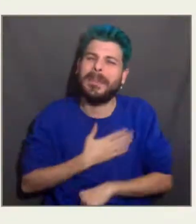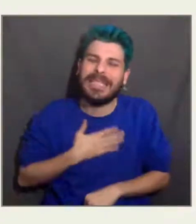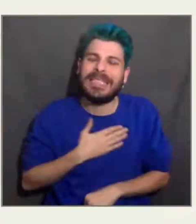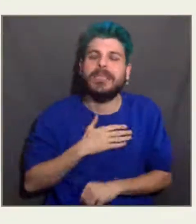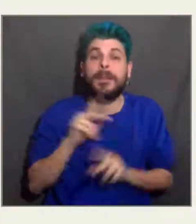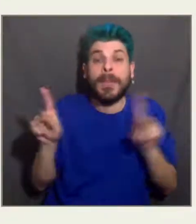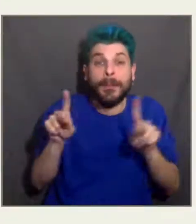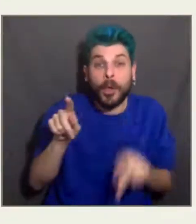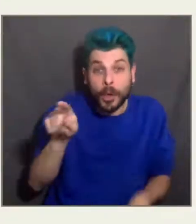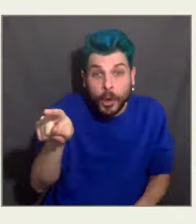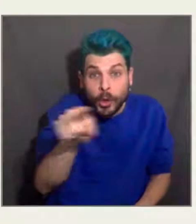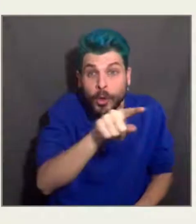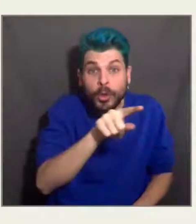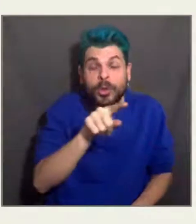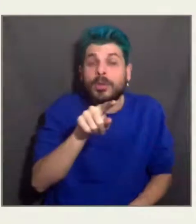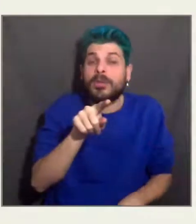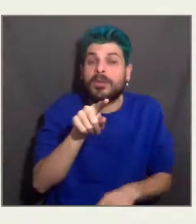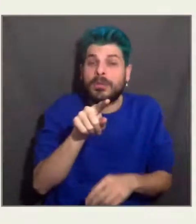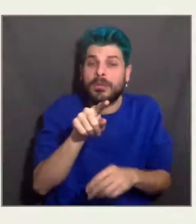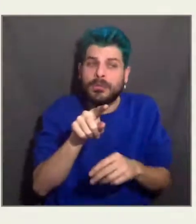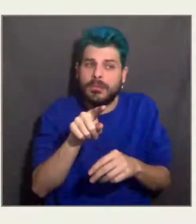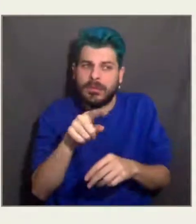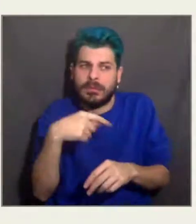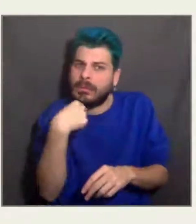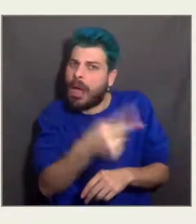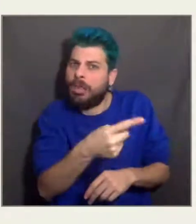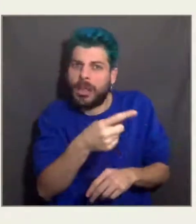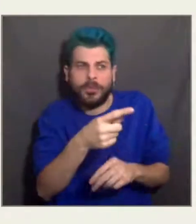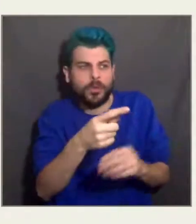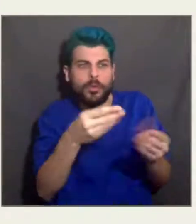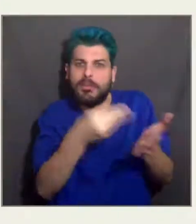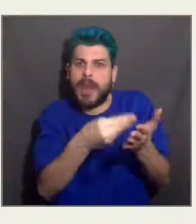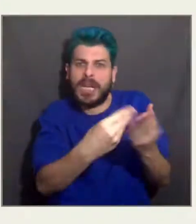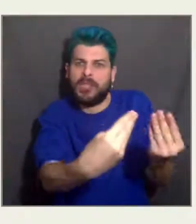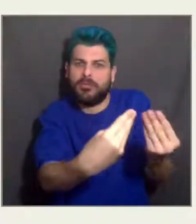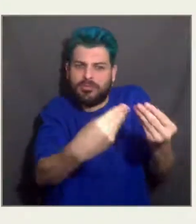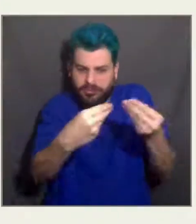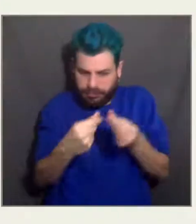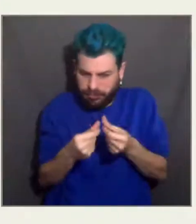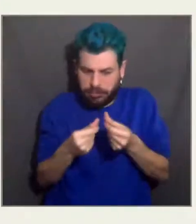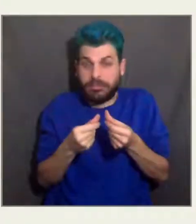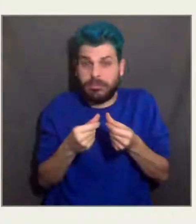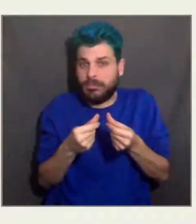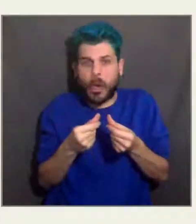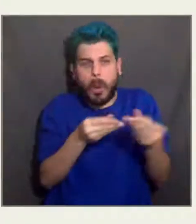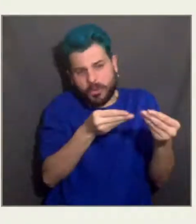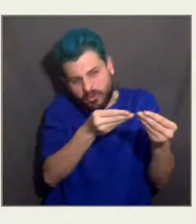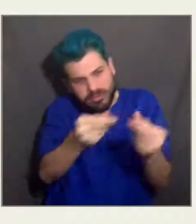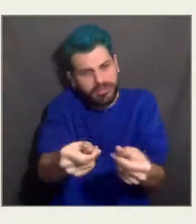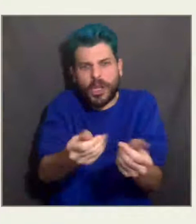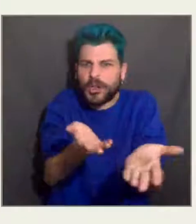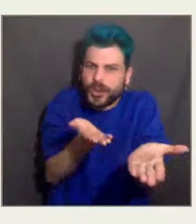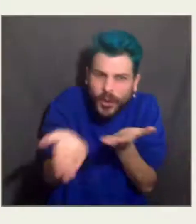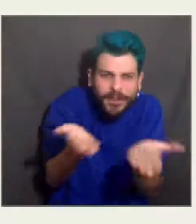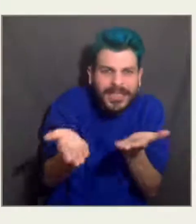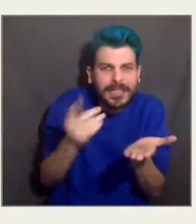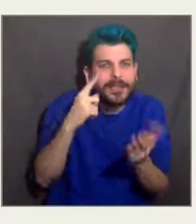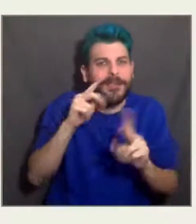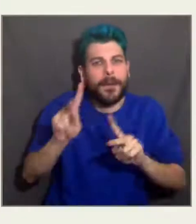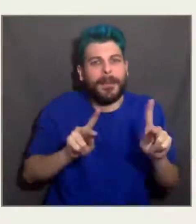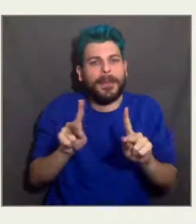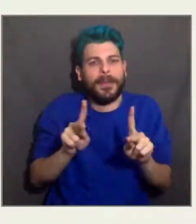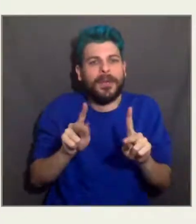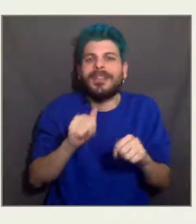their fundings to actually getting people services on the ground and not to enriching